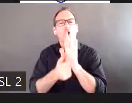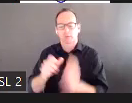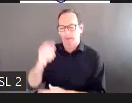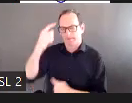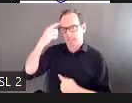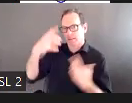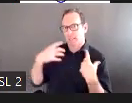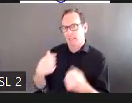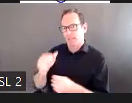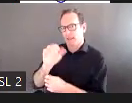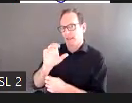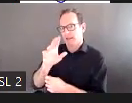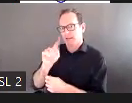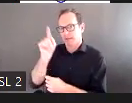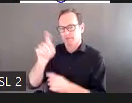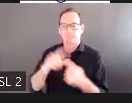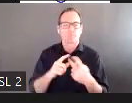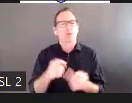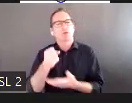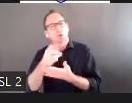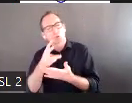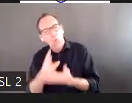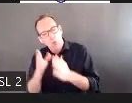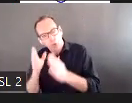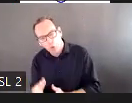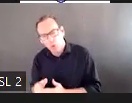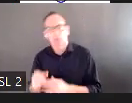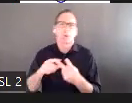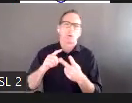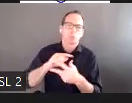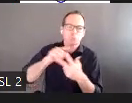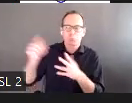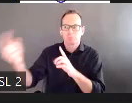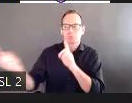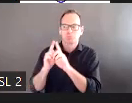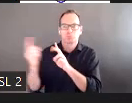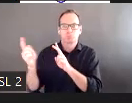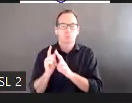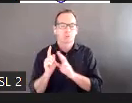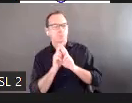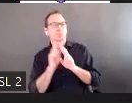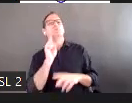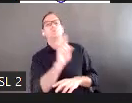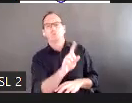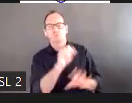hospitals, but they're always very challenging when there is resistance by the elderly person.